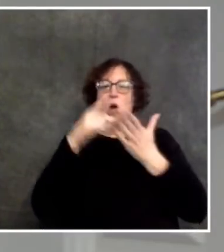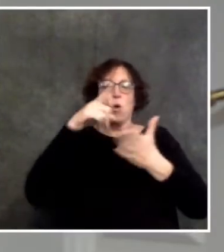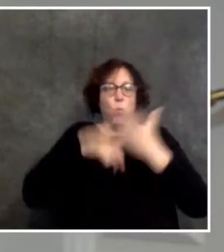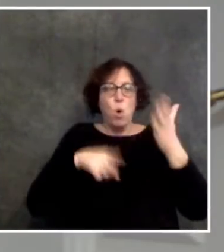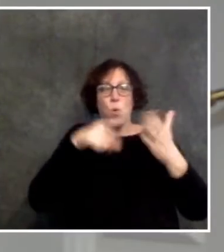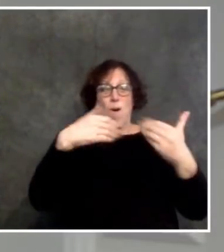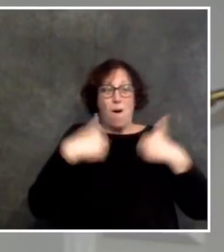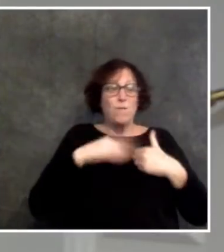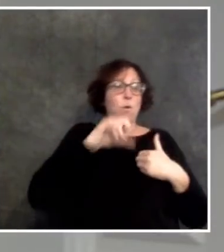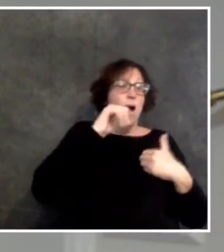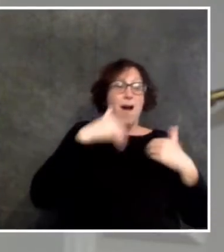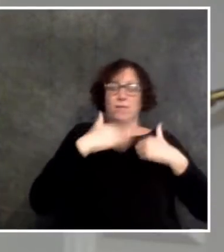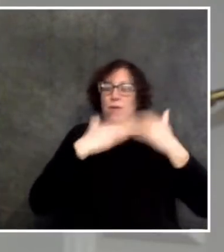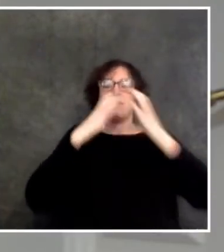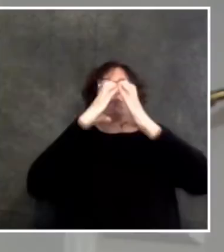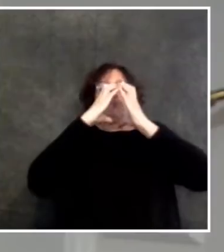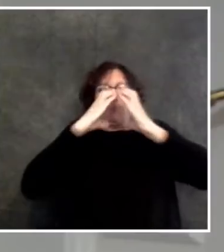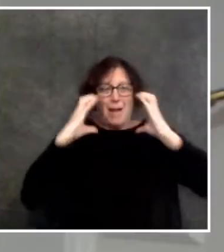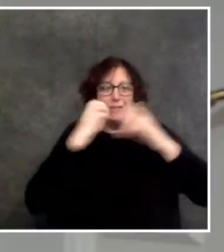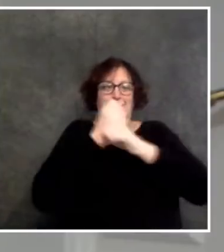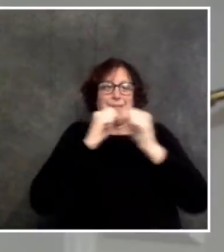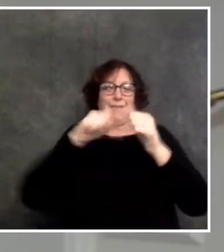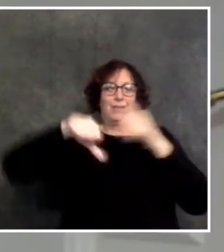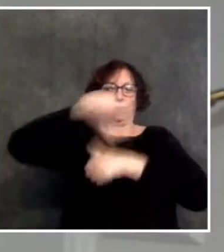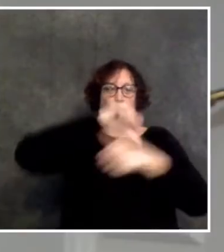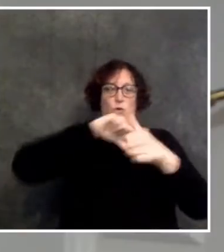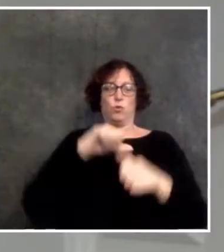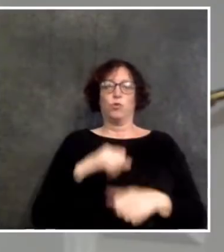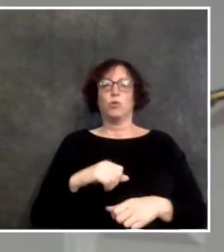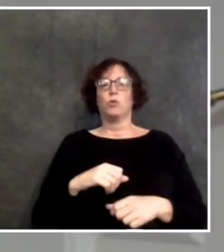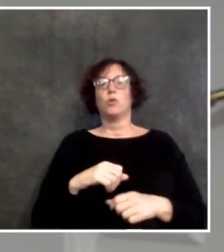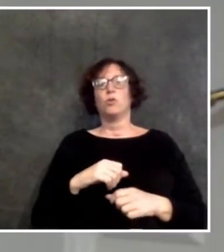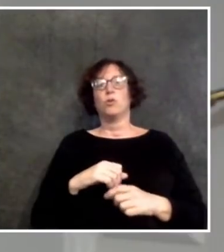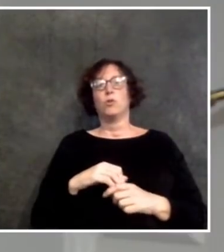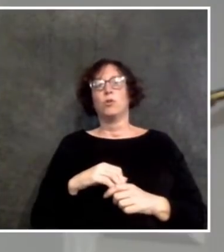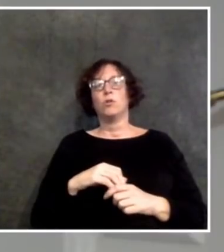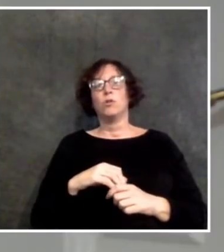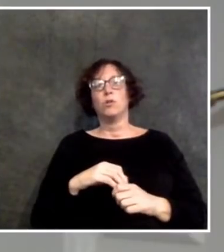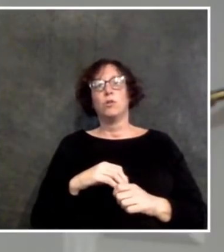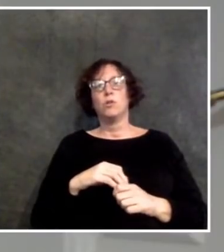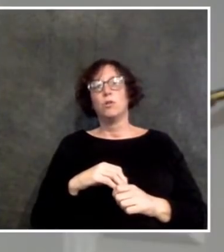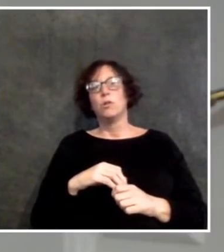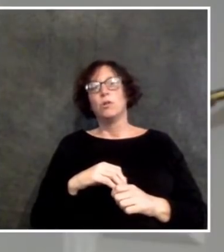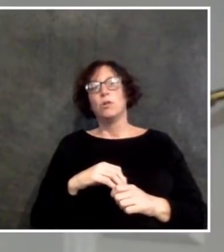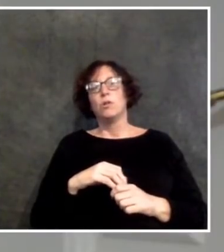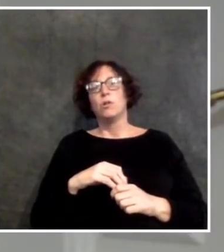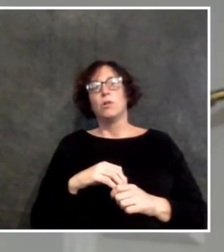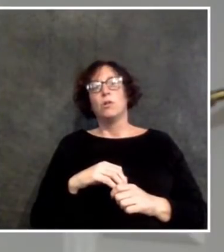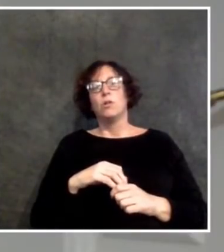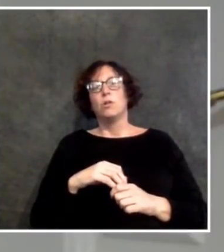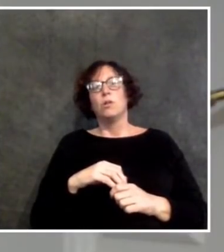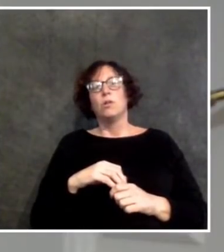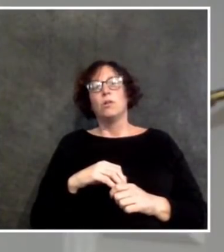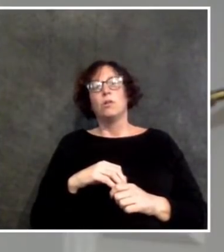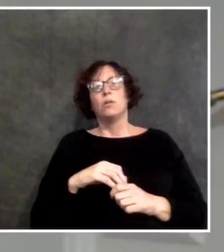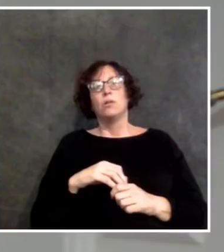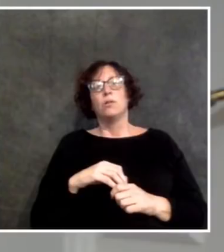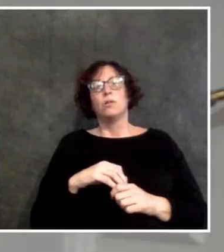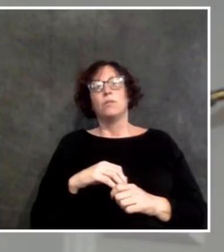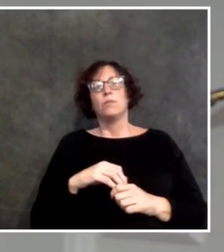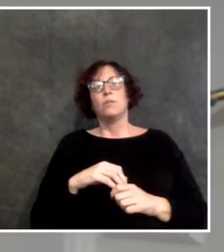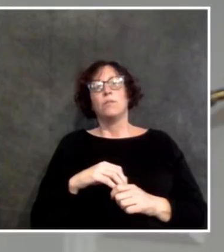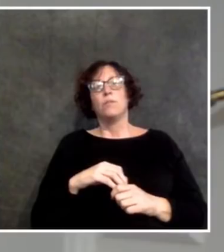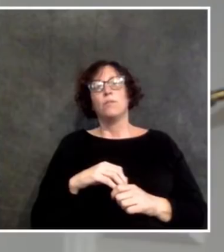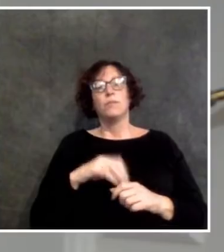this spread, that along with physical distancing and staying home, a face covering can be an